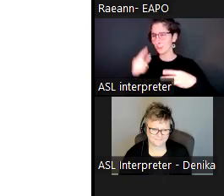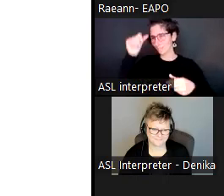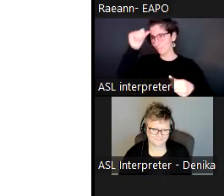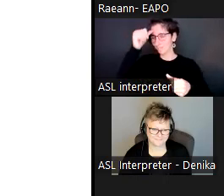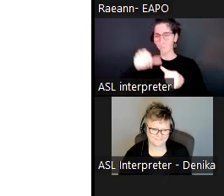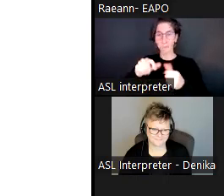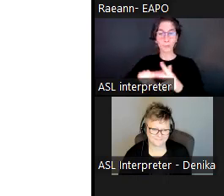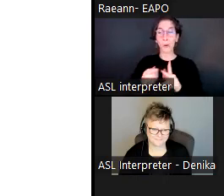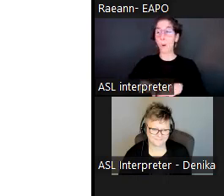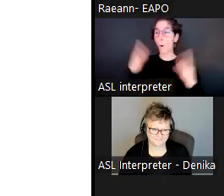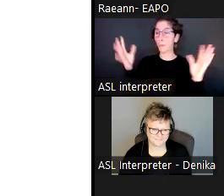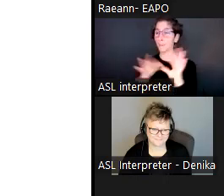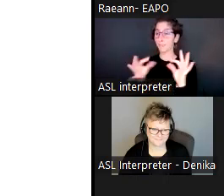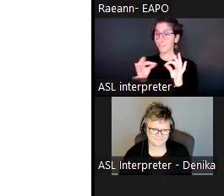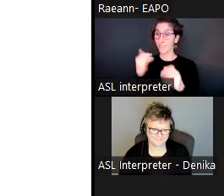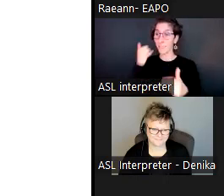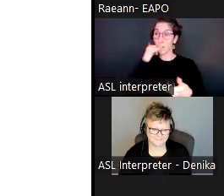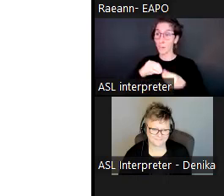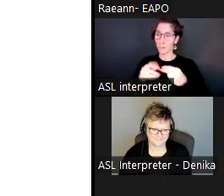of the presentation.